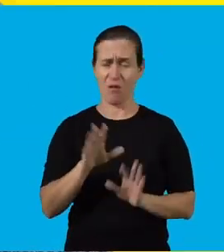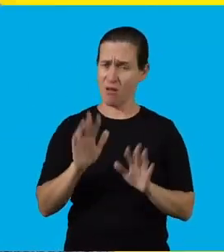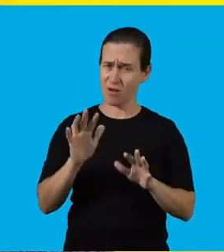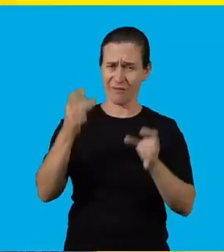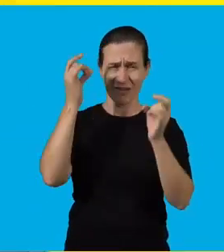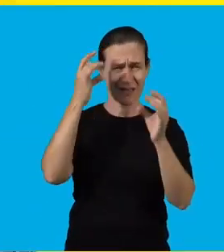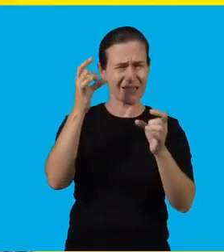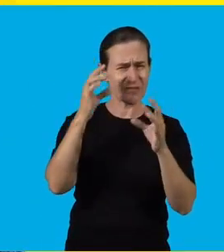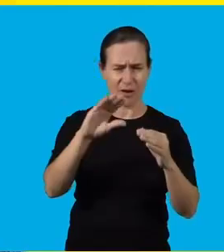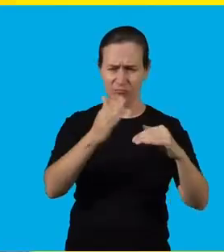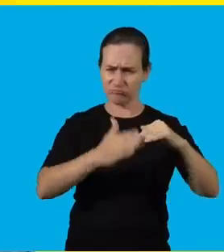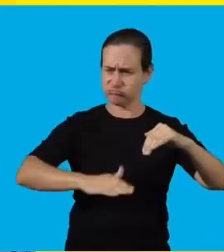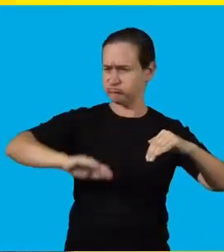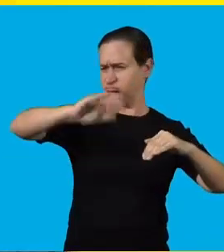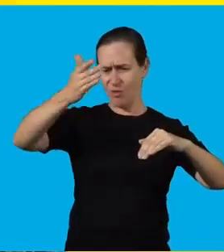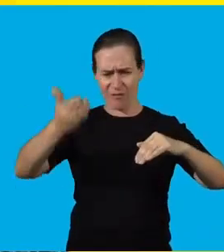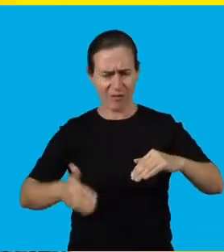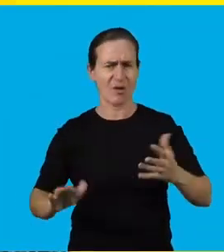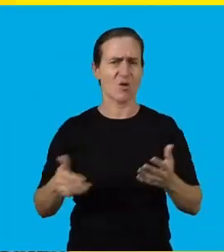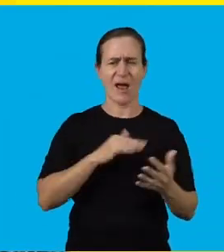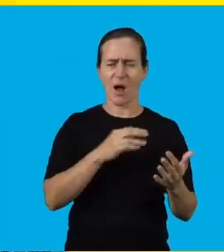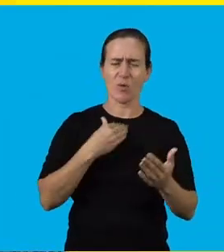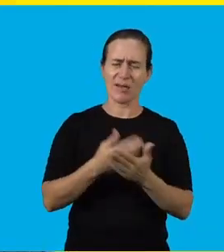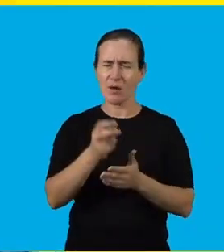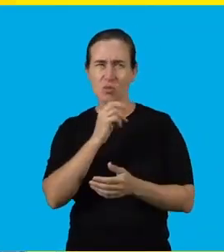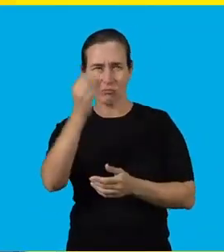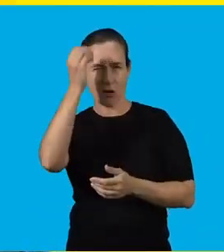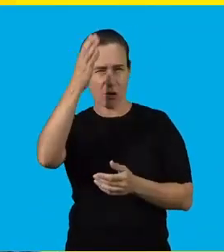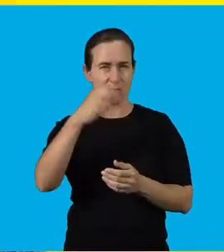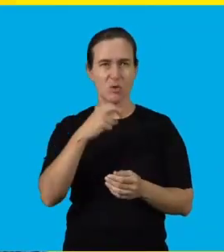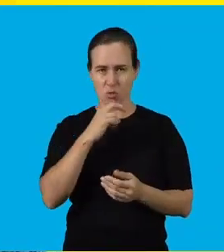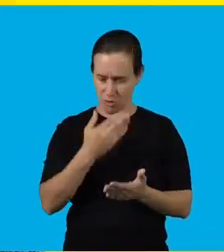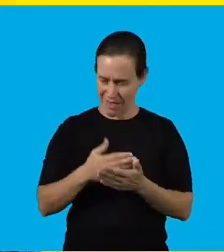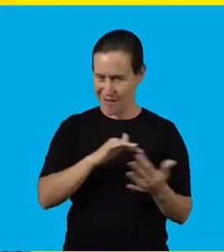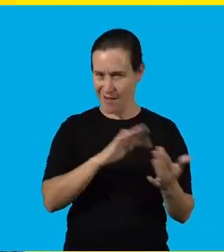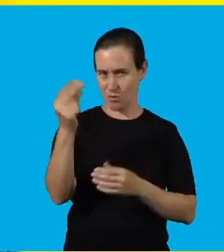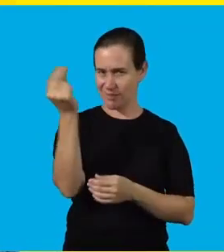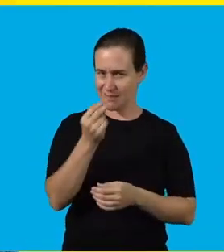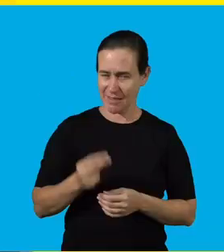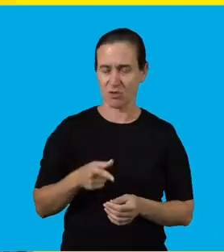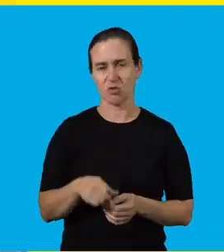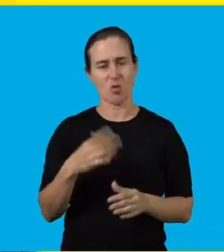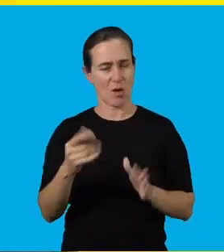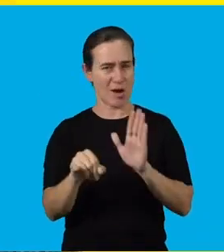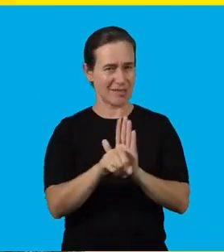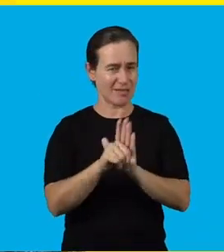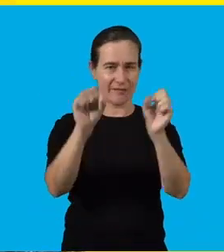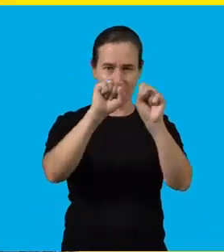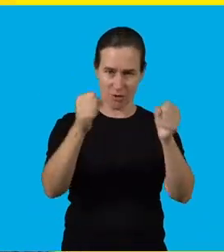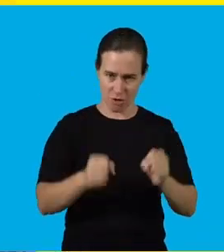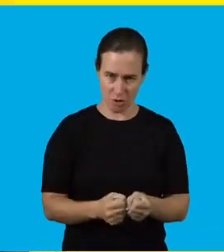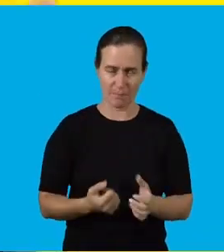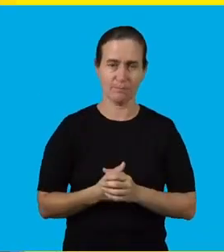this question about concavity and about how we can also use the concepts that we learned to sketch graphs to help us with identifying the